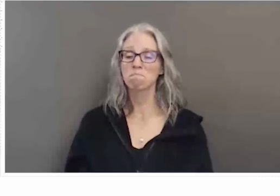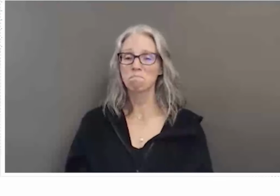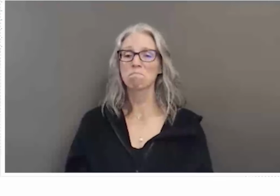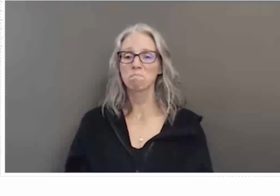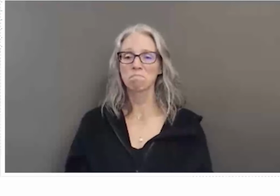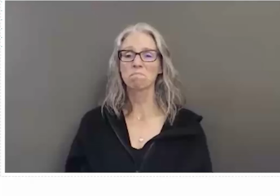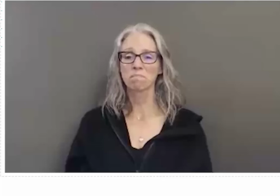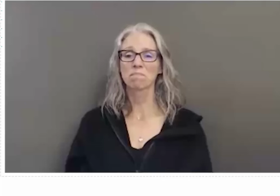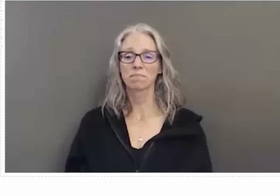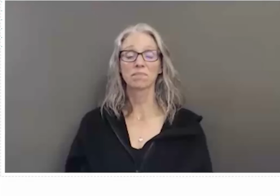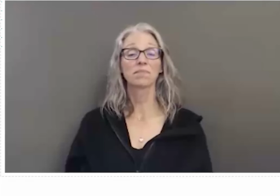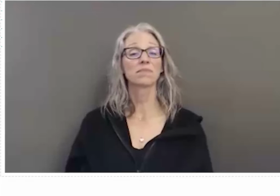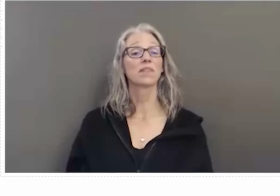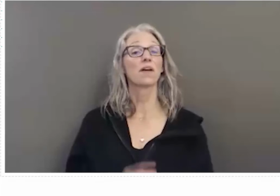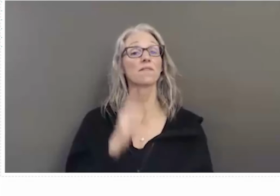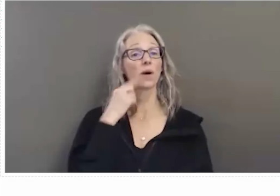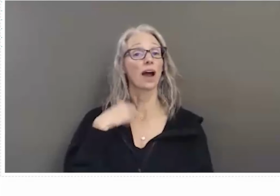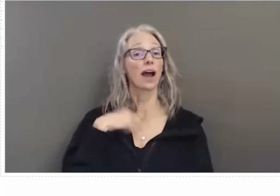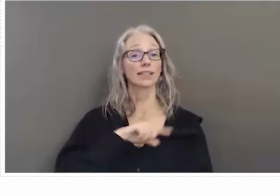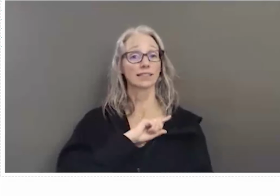we are